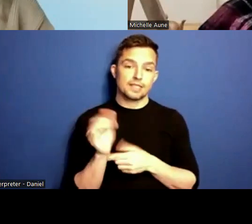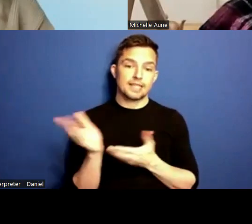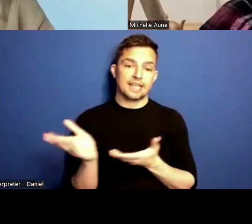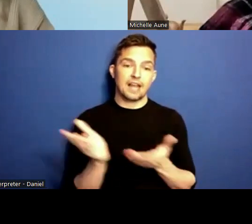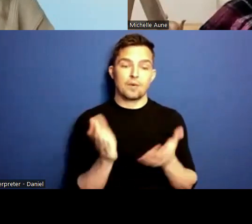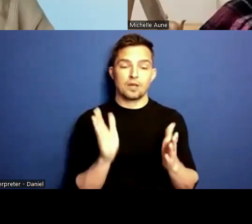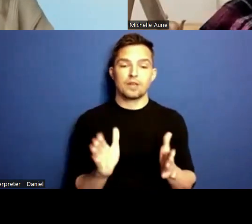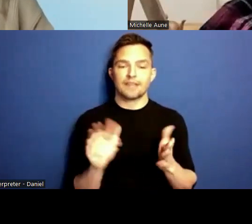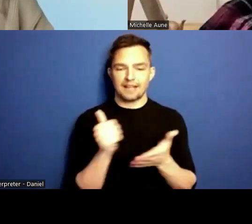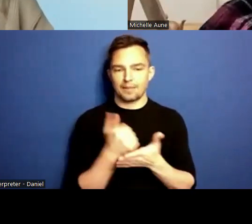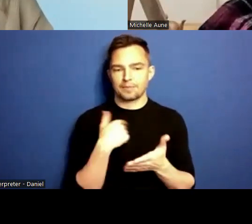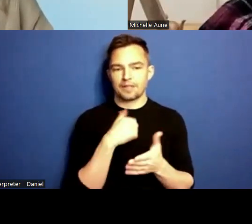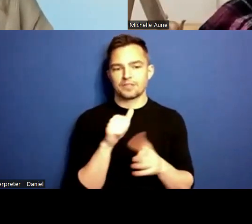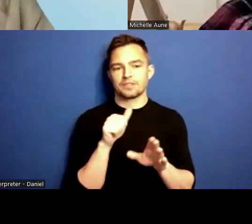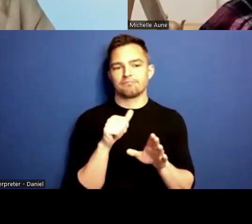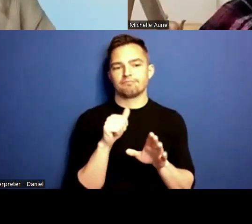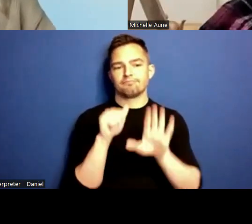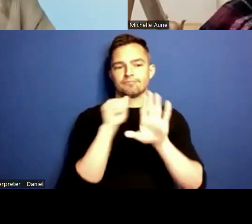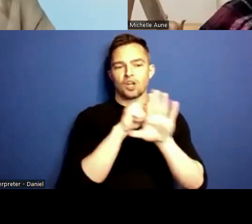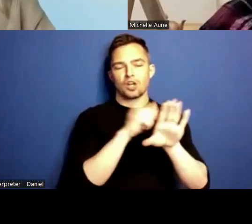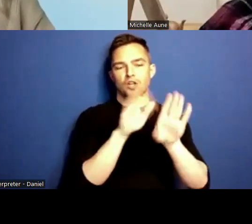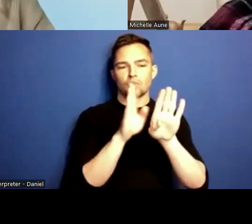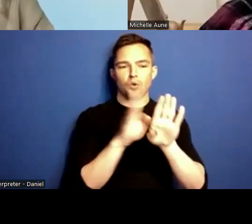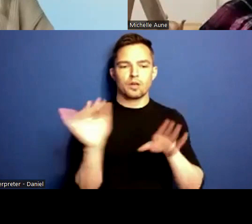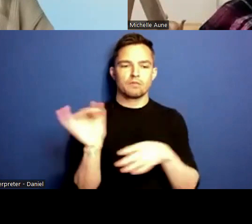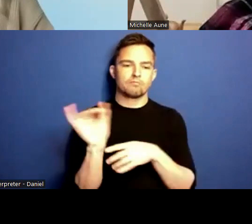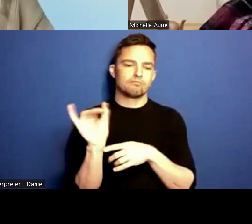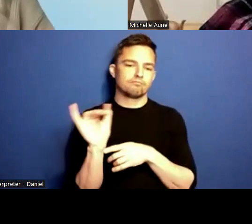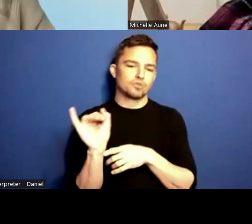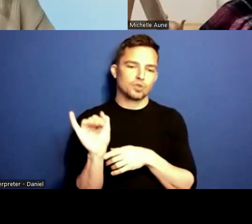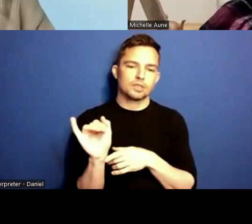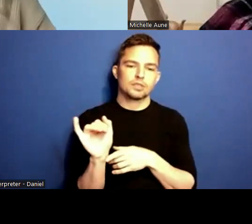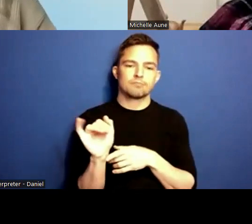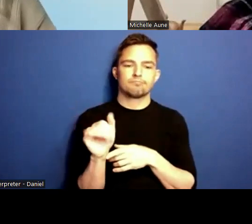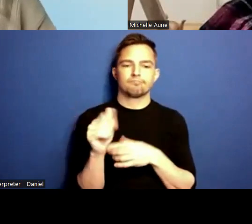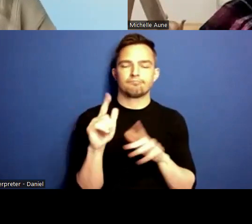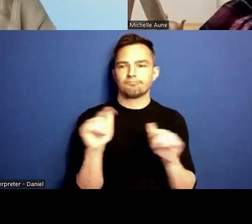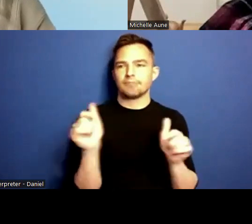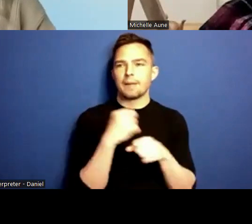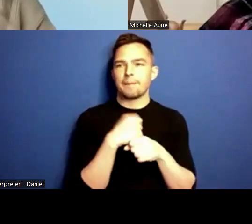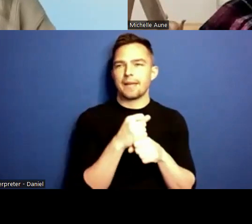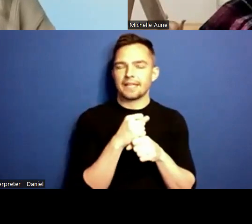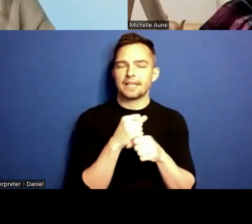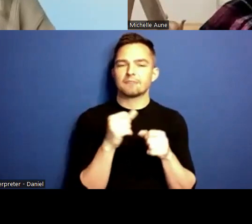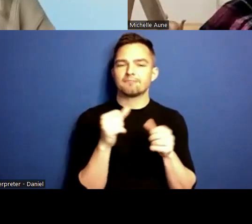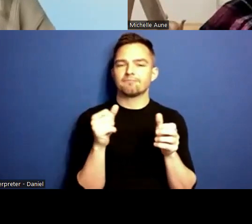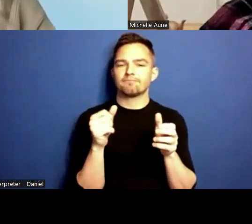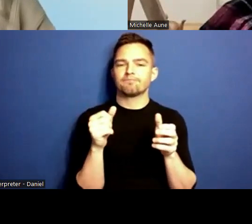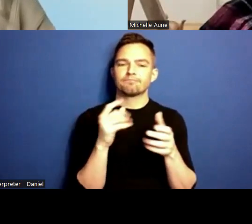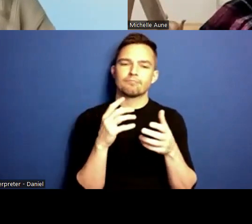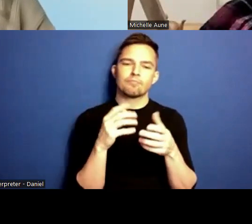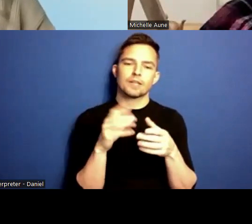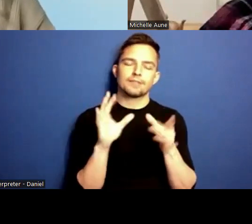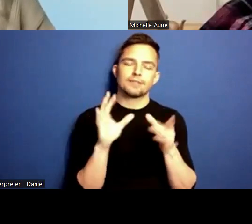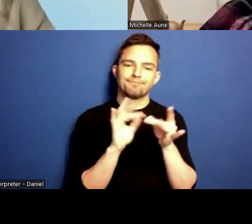us knock on doors of counties and insurance providers in terms of really kind of making the case for cost avoidance that this type